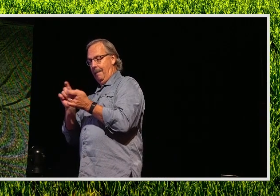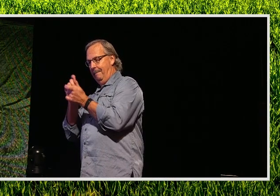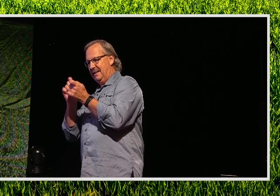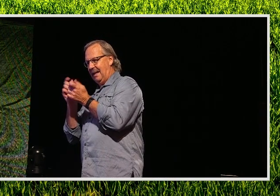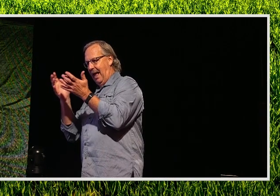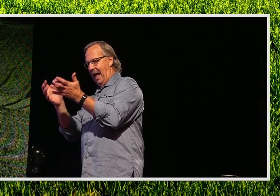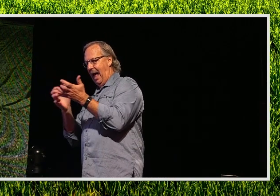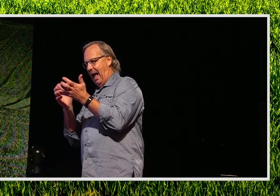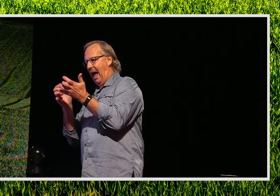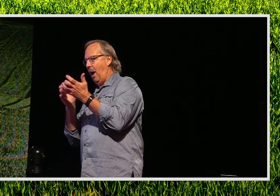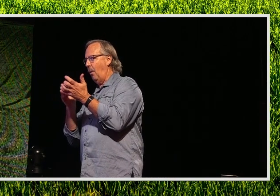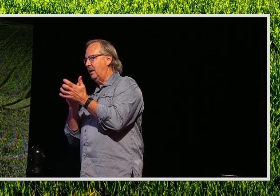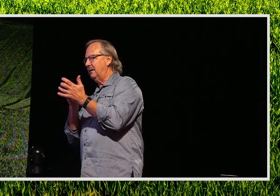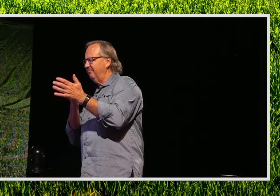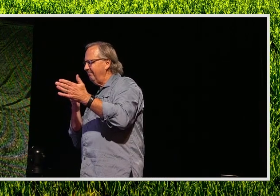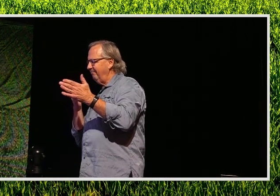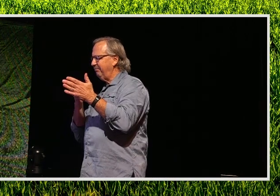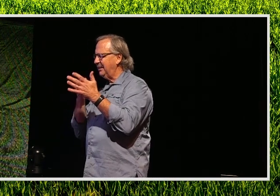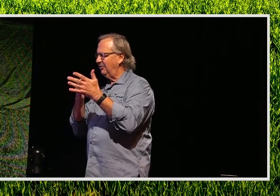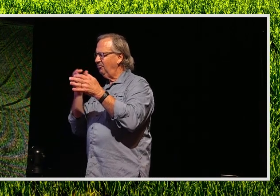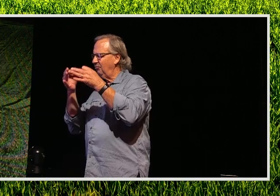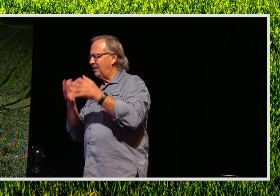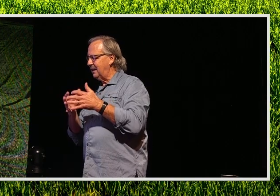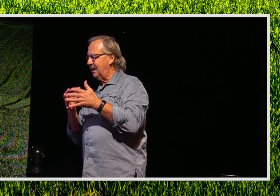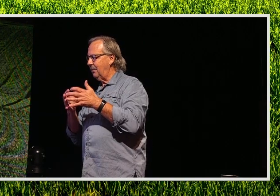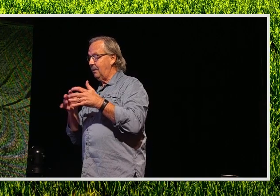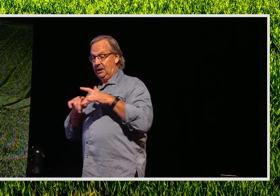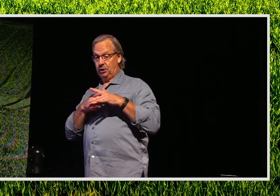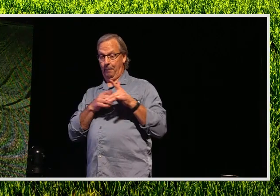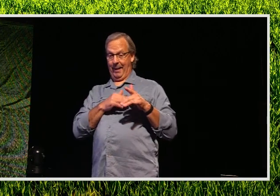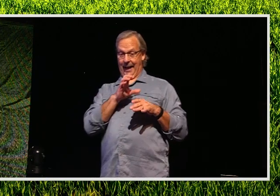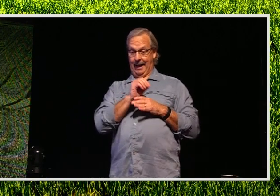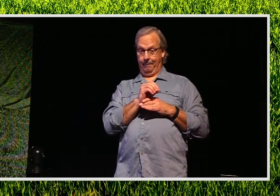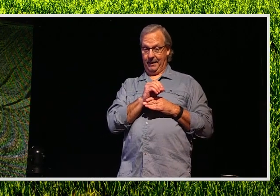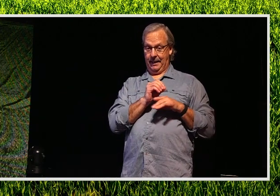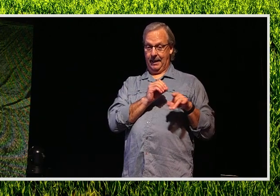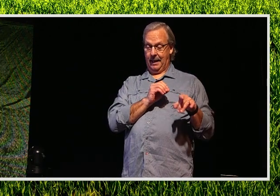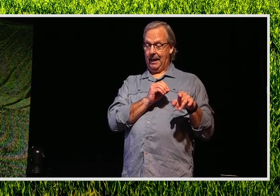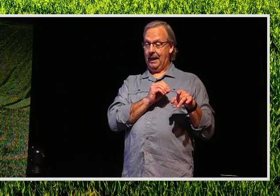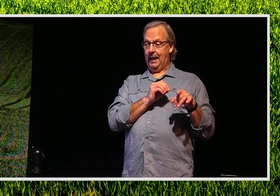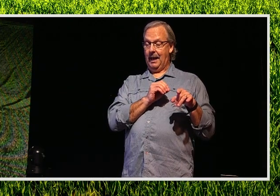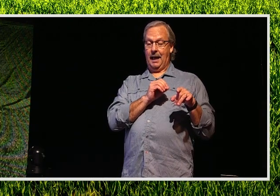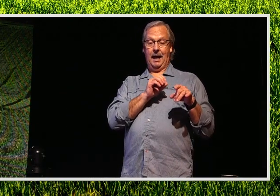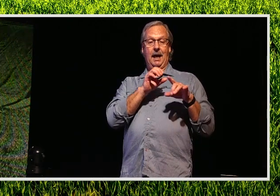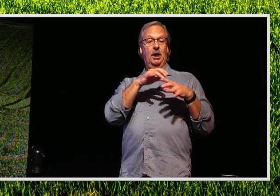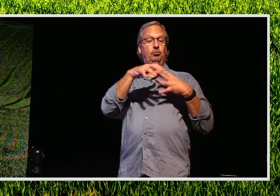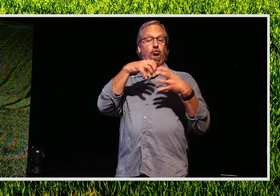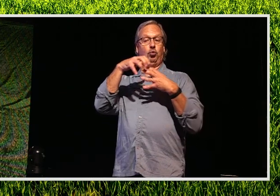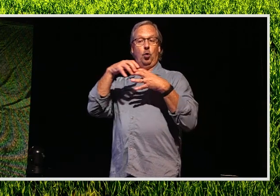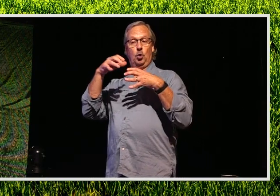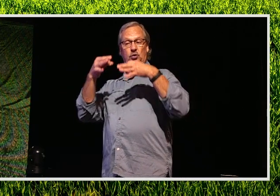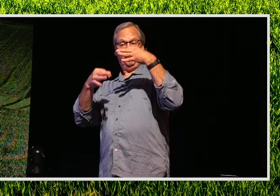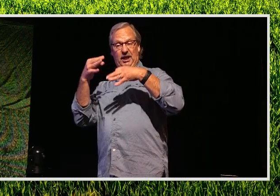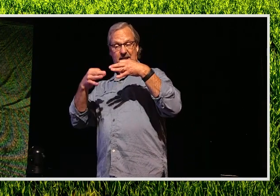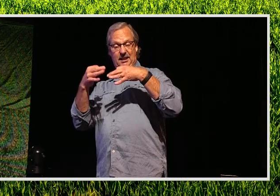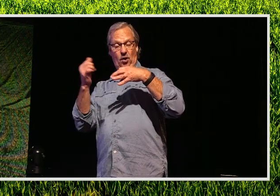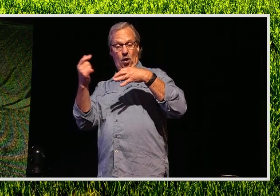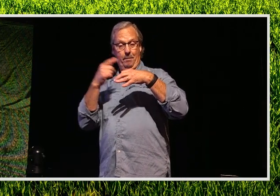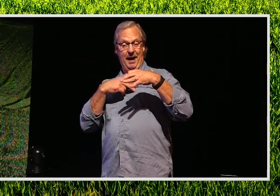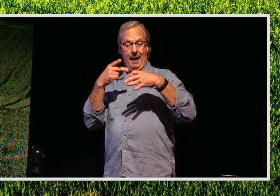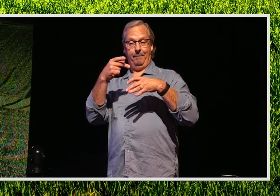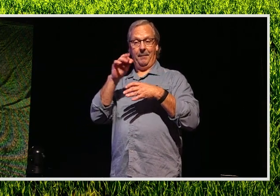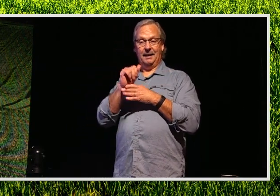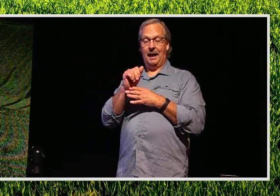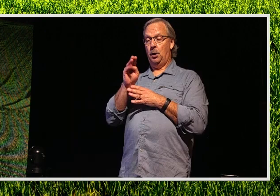wanted to fight for social justice. And so when I decided to start my company, I put a fact about social justice on all of my packaging. And I use